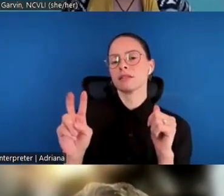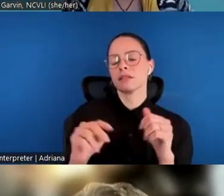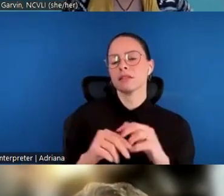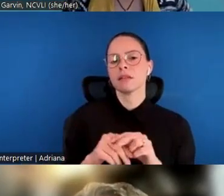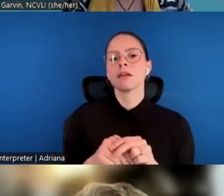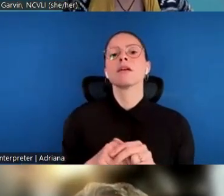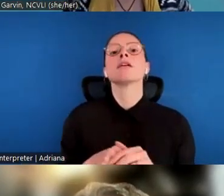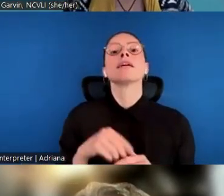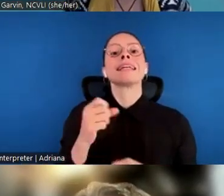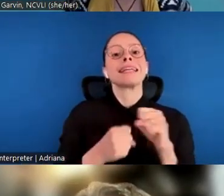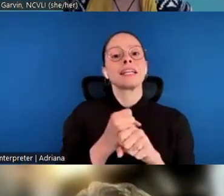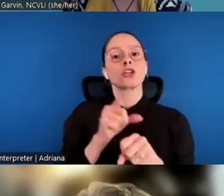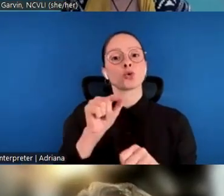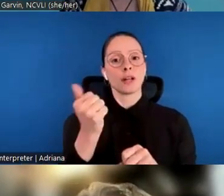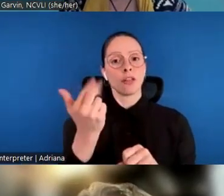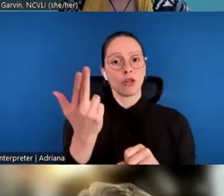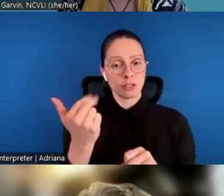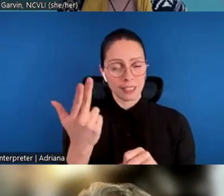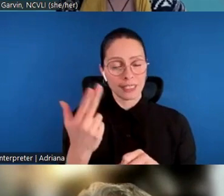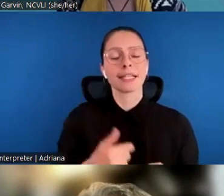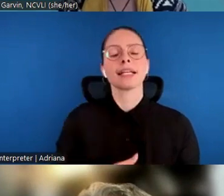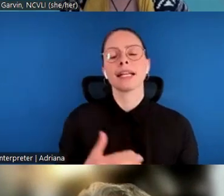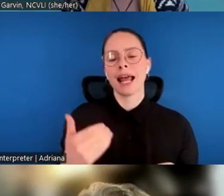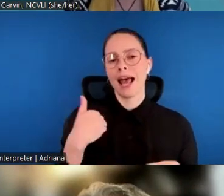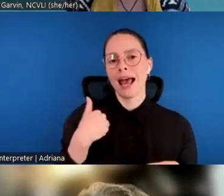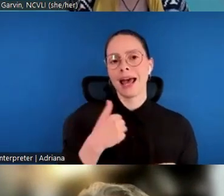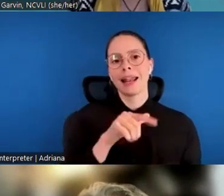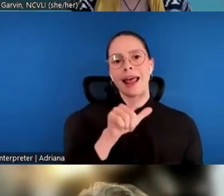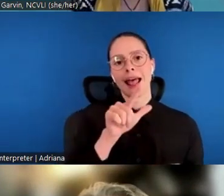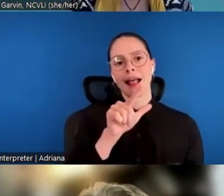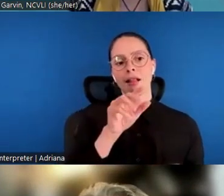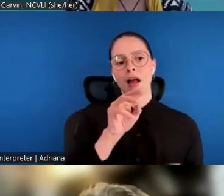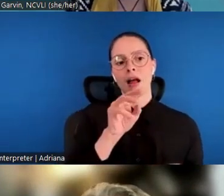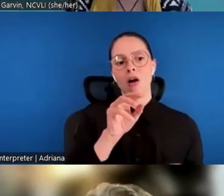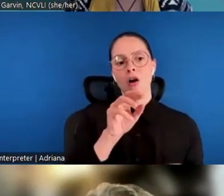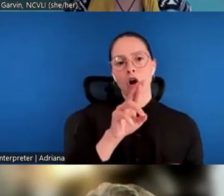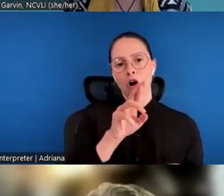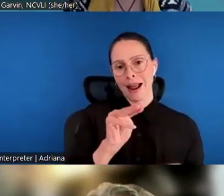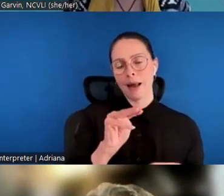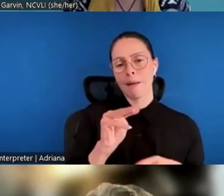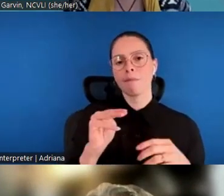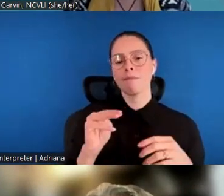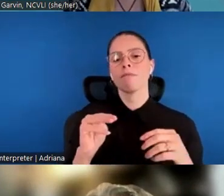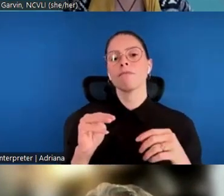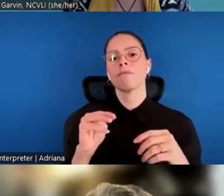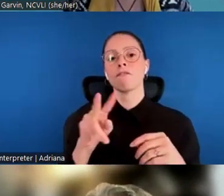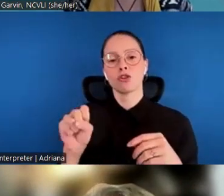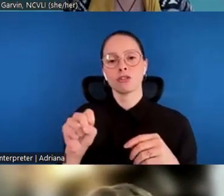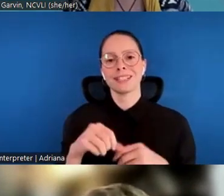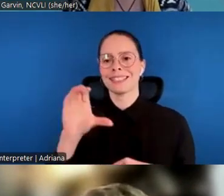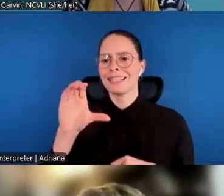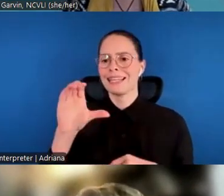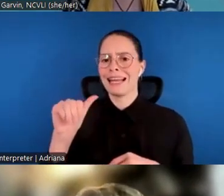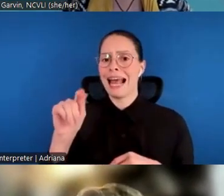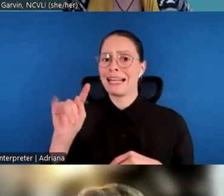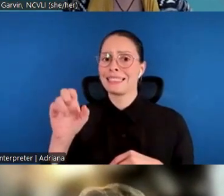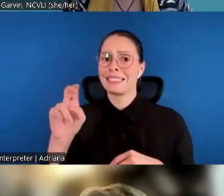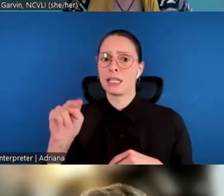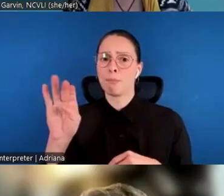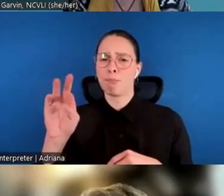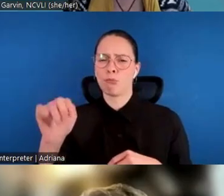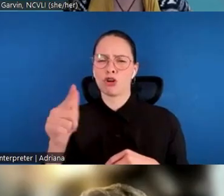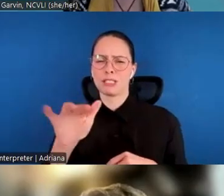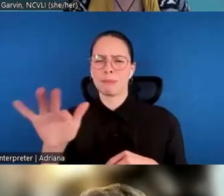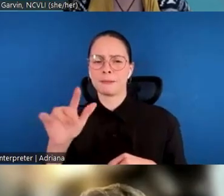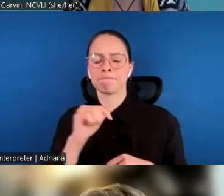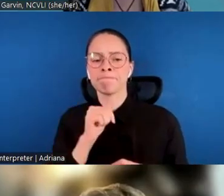2013, we had a precedent-setting case of LRM versus Kastenberg, and by the fall of that same year, the Secretary of Defense said all branches